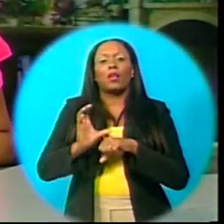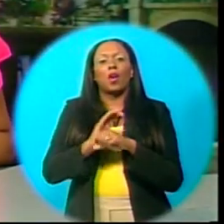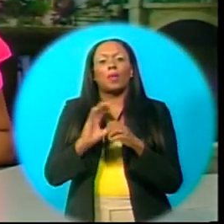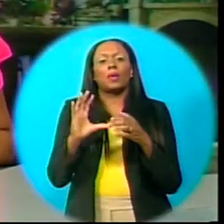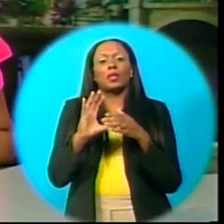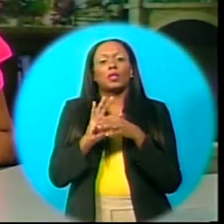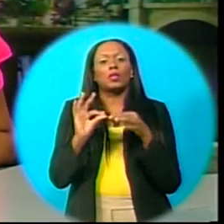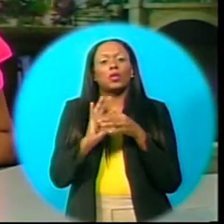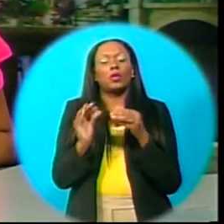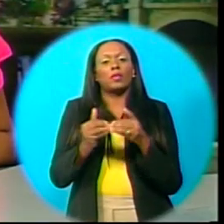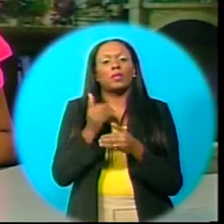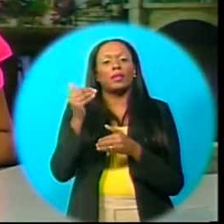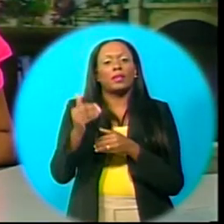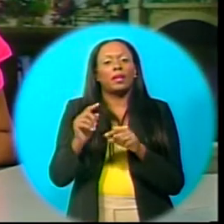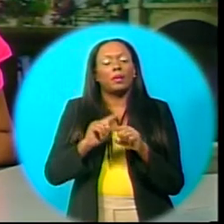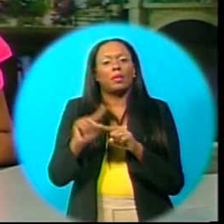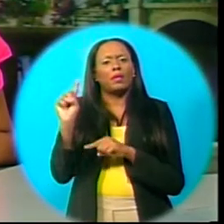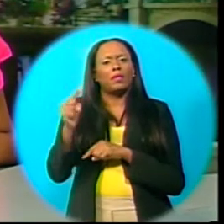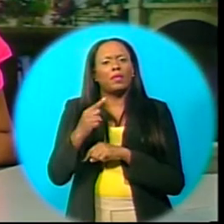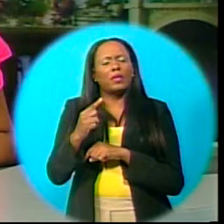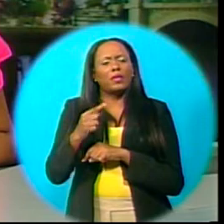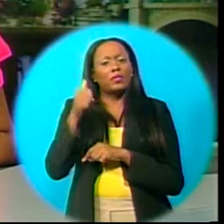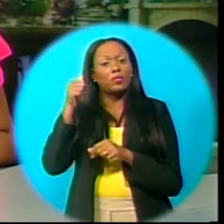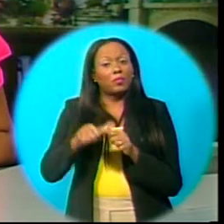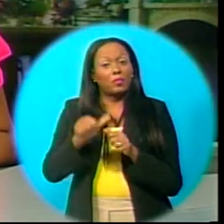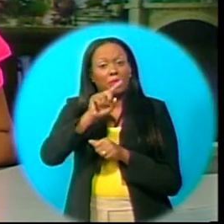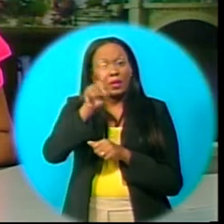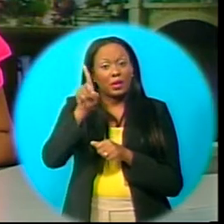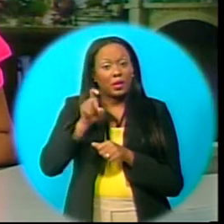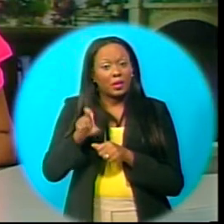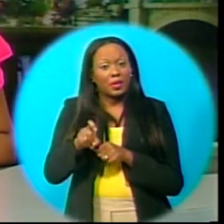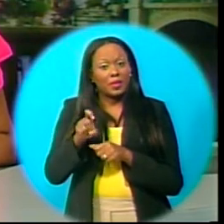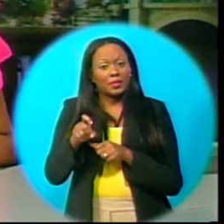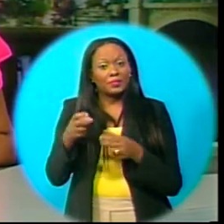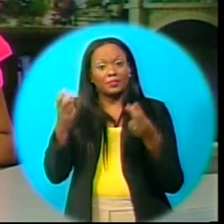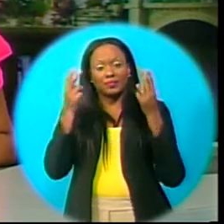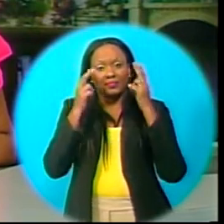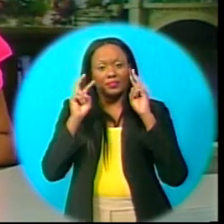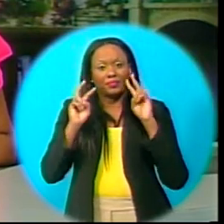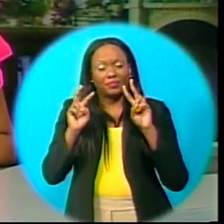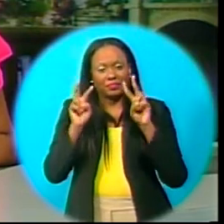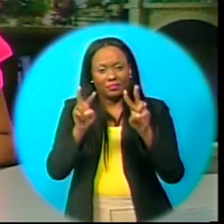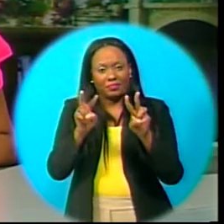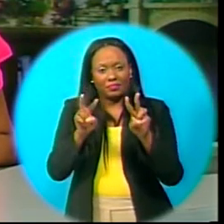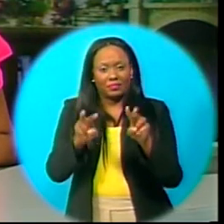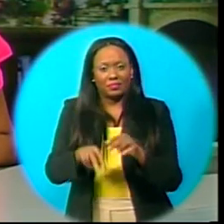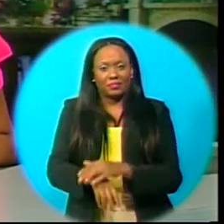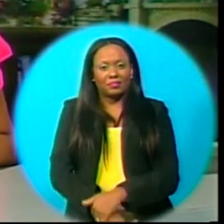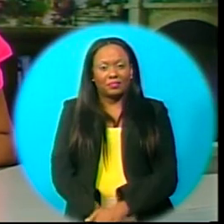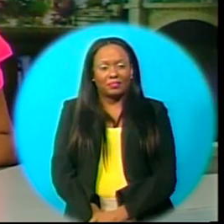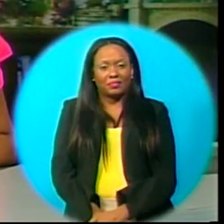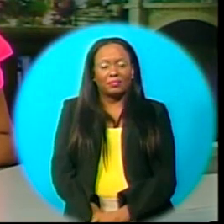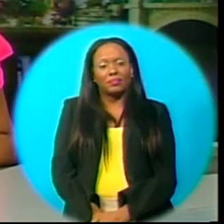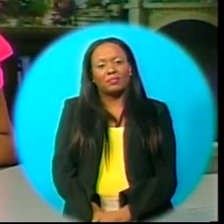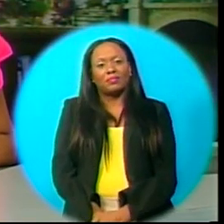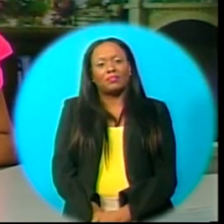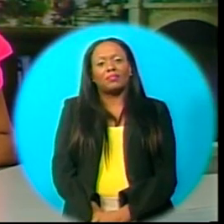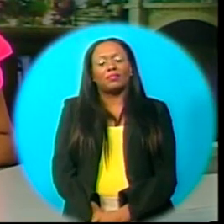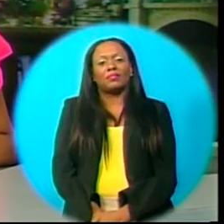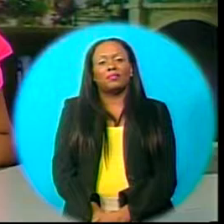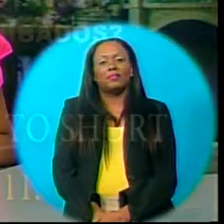And still to come, a look at some of the stories making headlines across our region. But first, a reminder that we want to hear from you on this